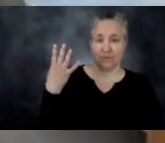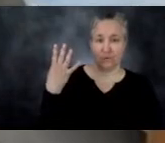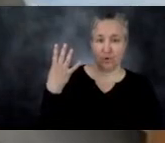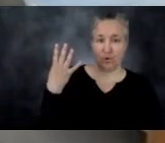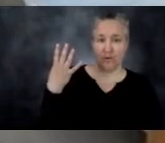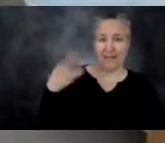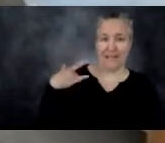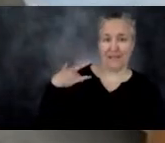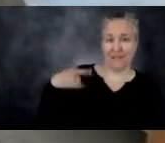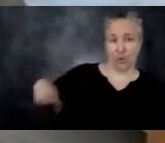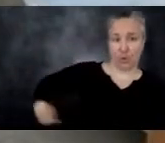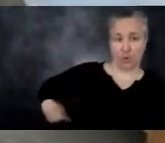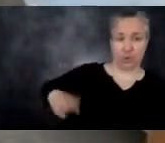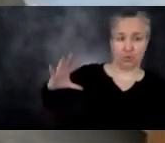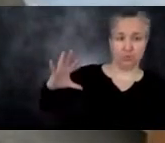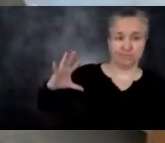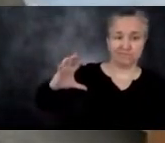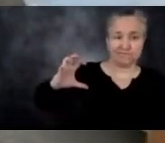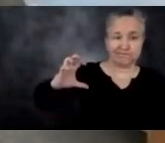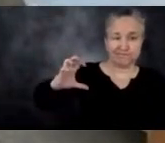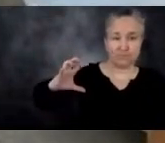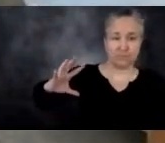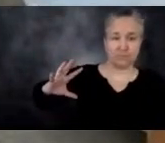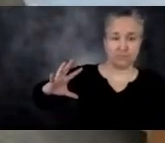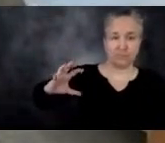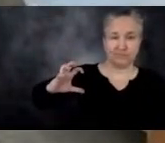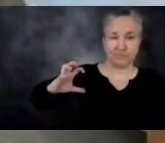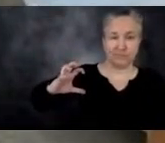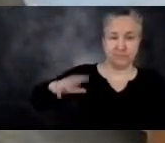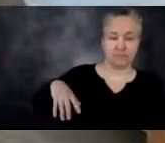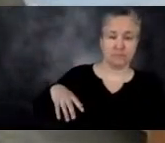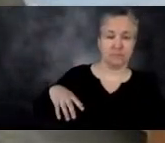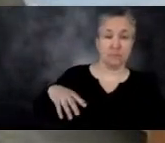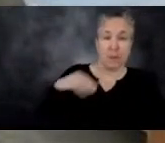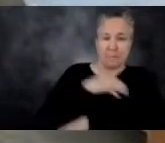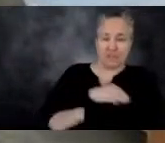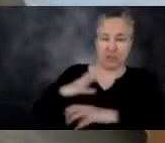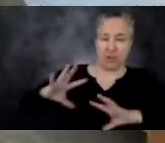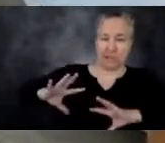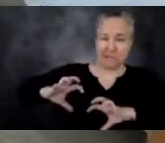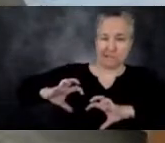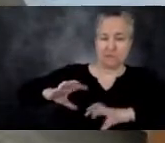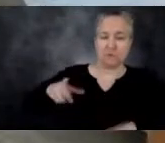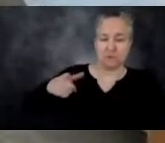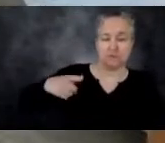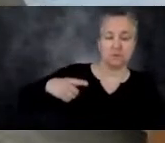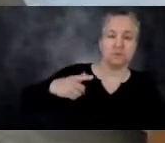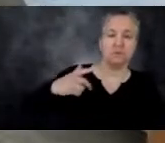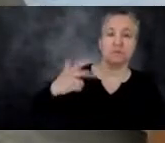Press the heel. Four. Make sure you're squeezing. Three.